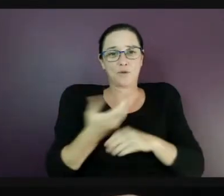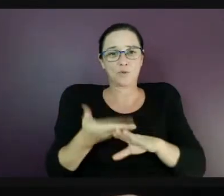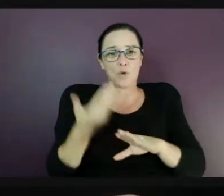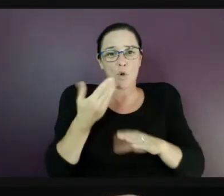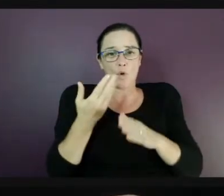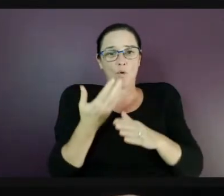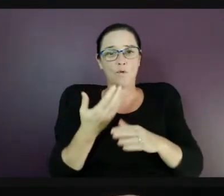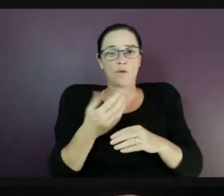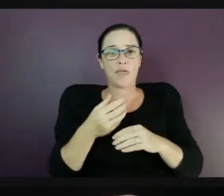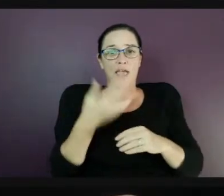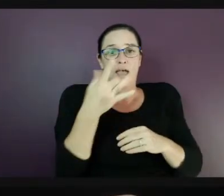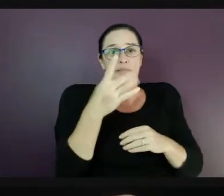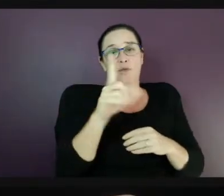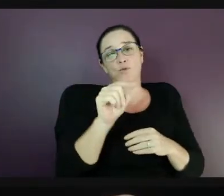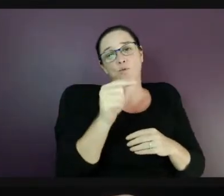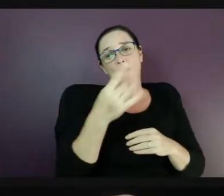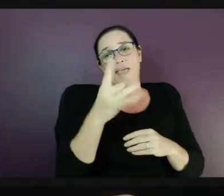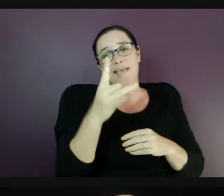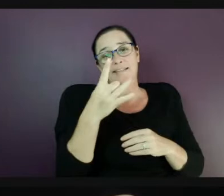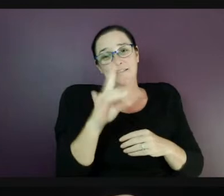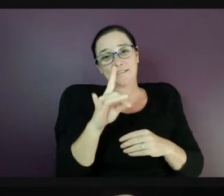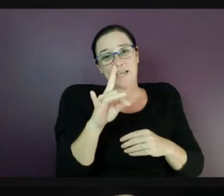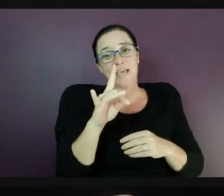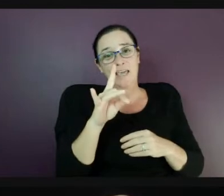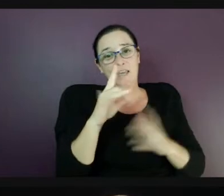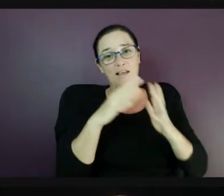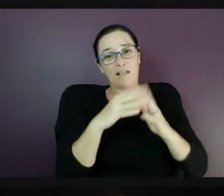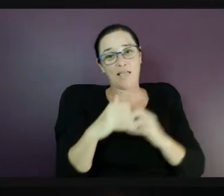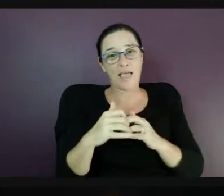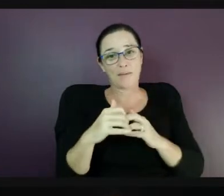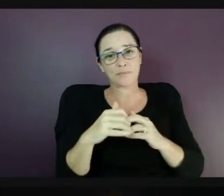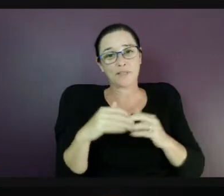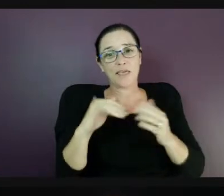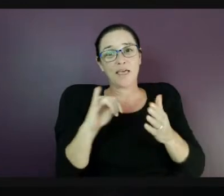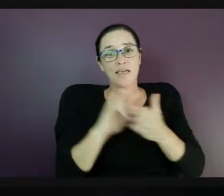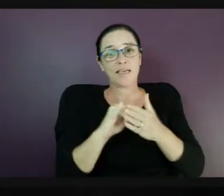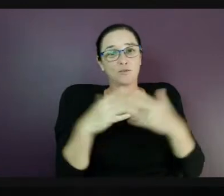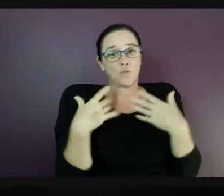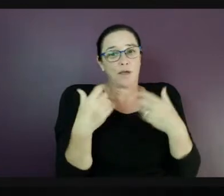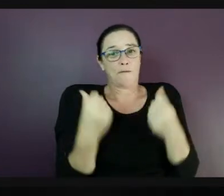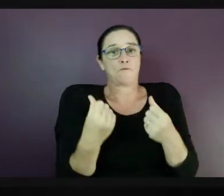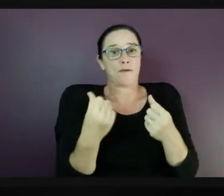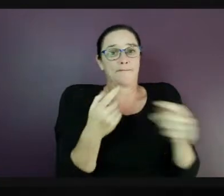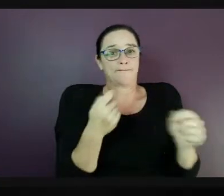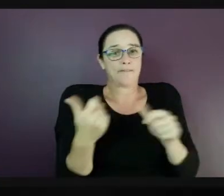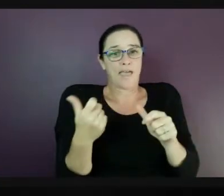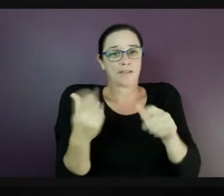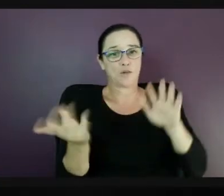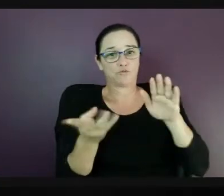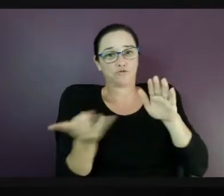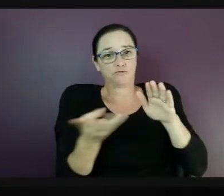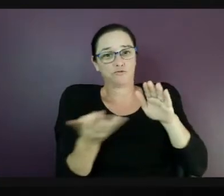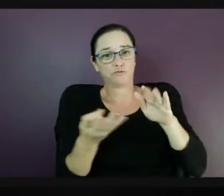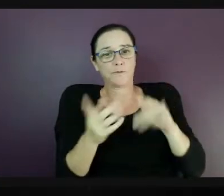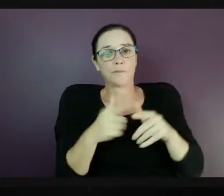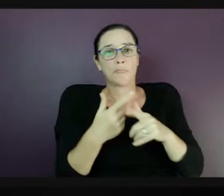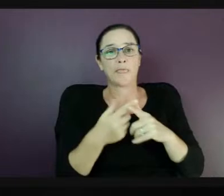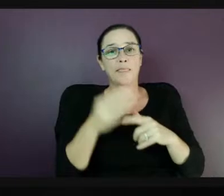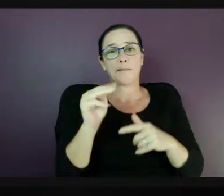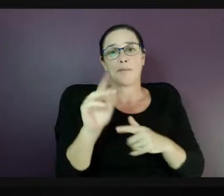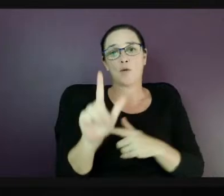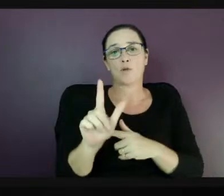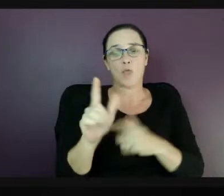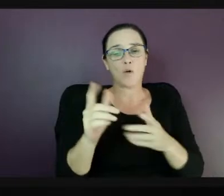actually recovering pretty fast, magma coming into it there. Mauna Loa is also spreading, but at a slower rate